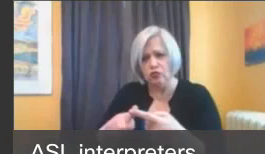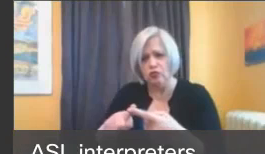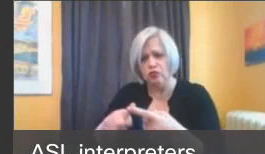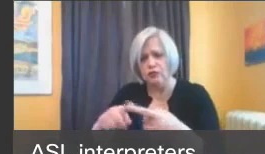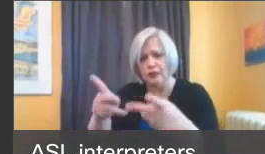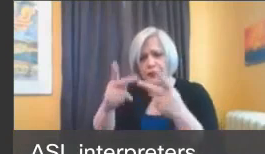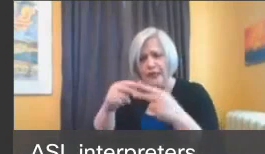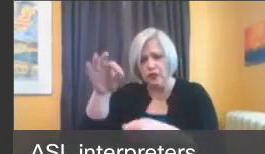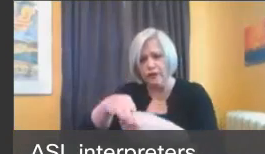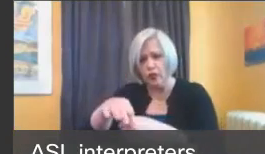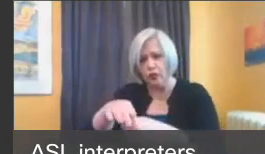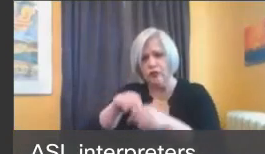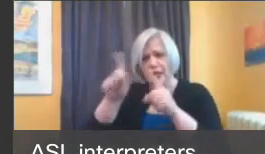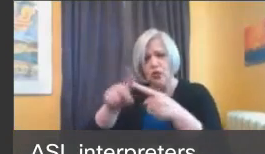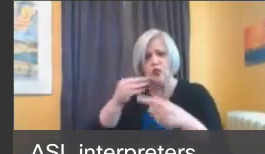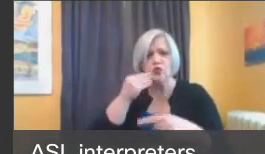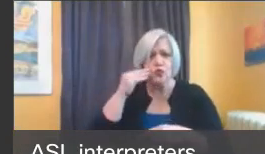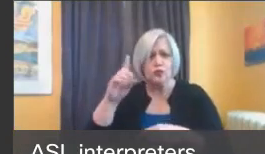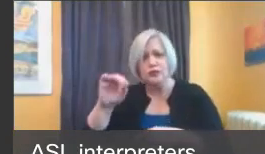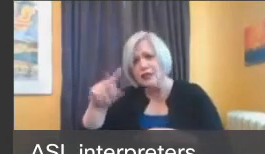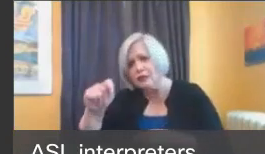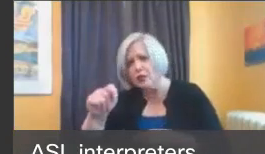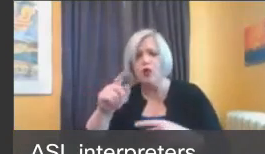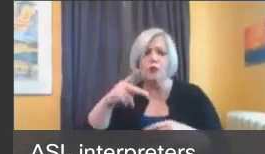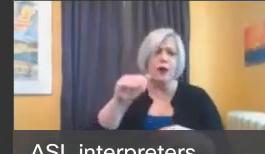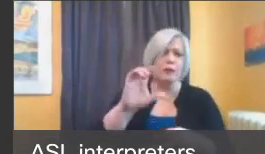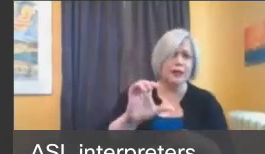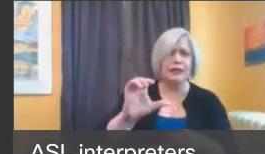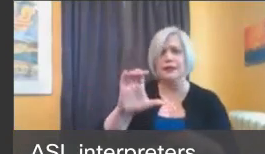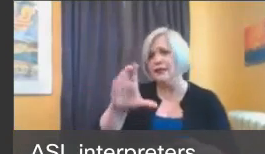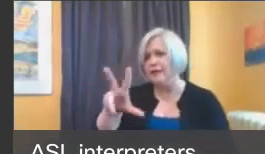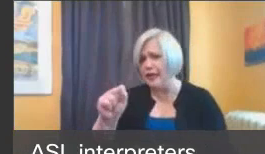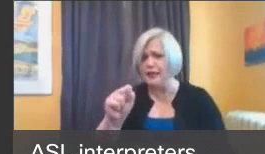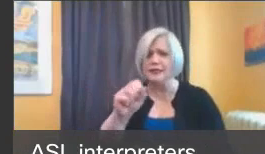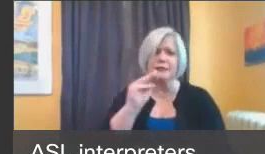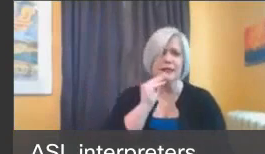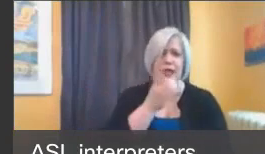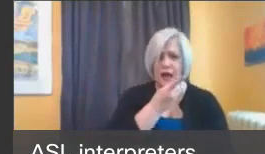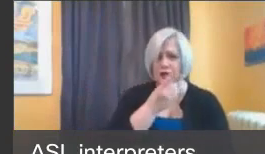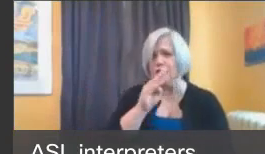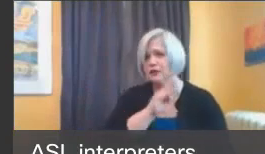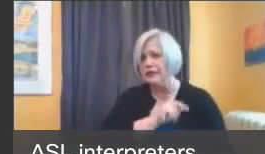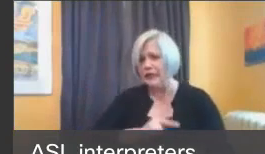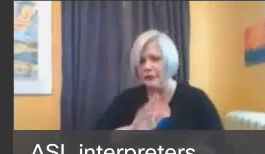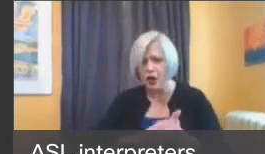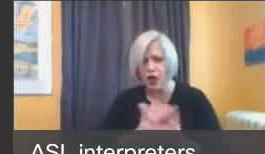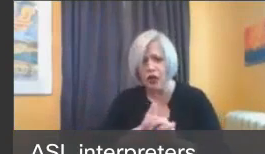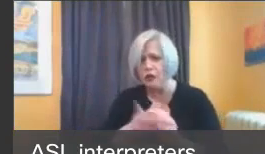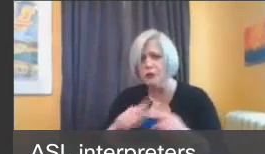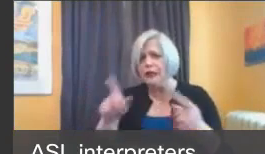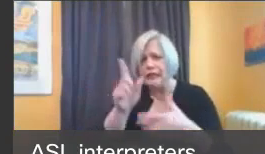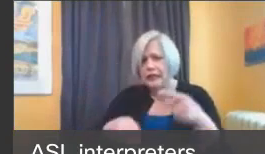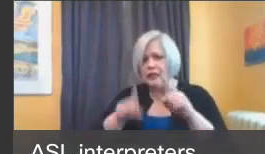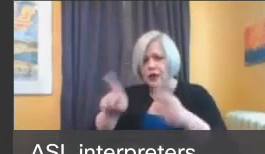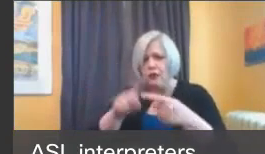to vote. They go to Home Depot, they go to Publix, they go to CVS, McDonald's, and Burger King, but they can't somehow get to